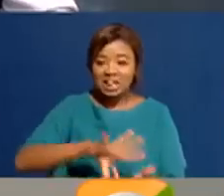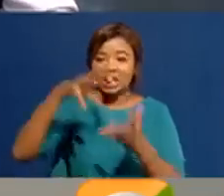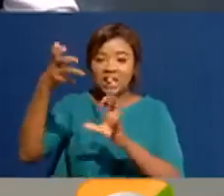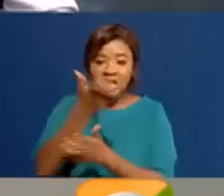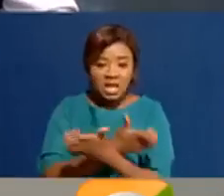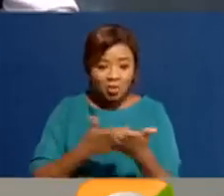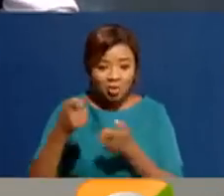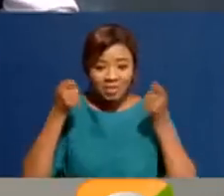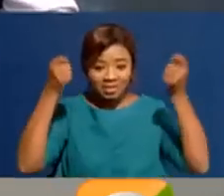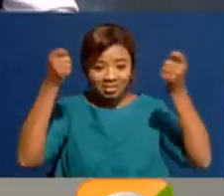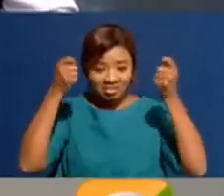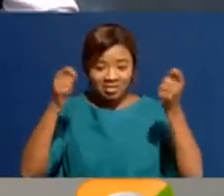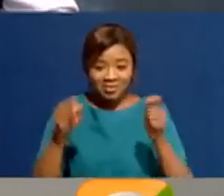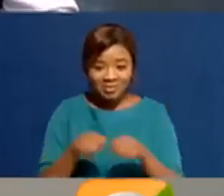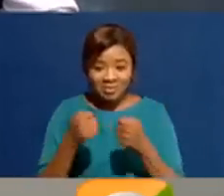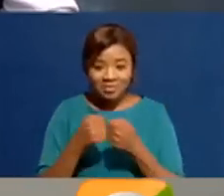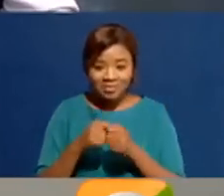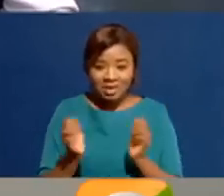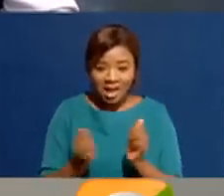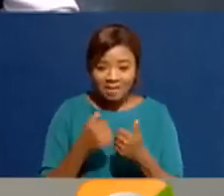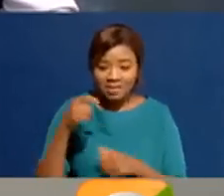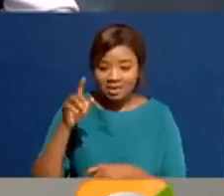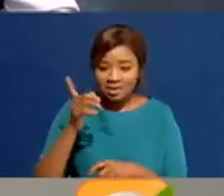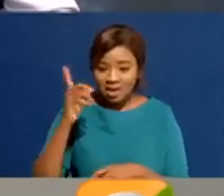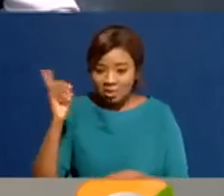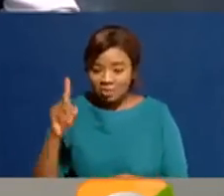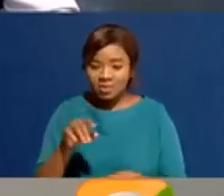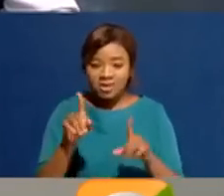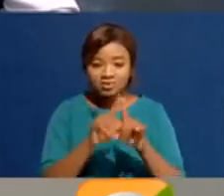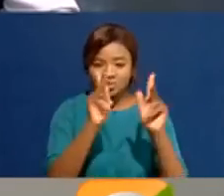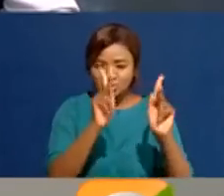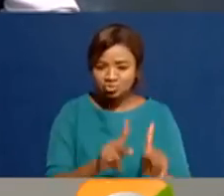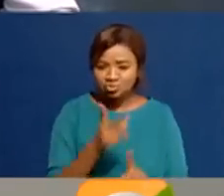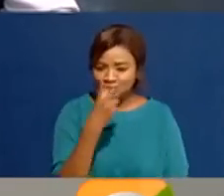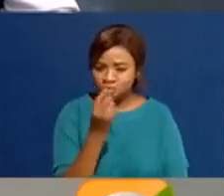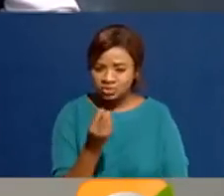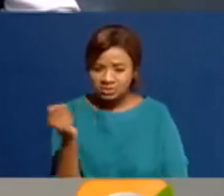disruptive protests that took place in Nairobi and Kisumu on the 20th of March.